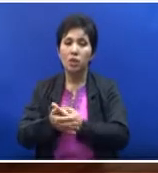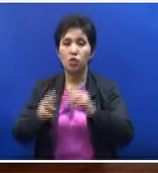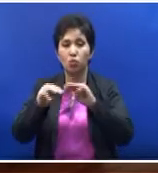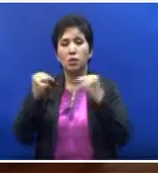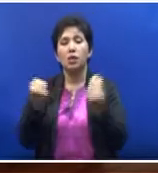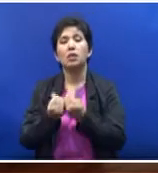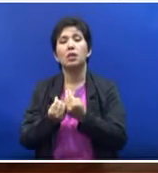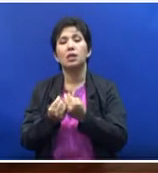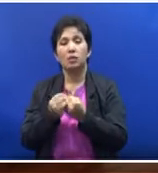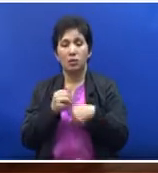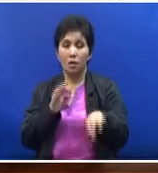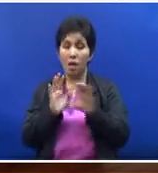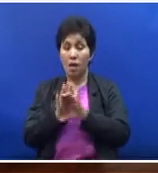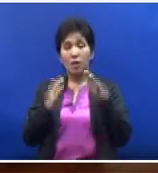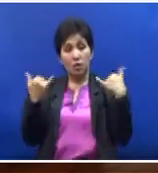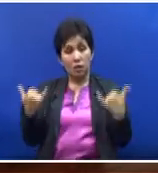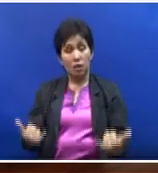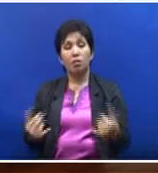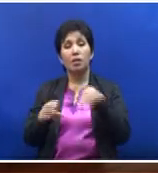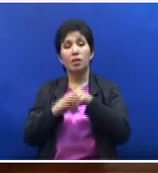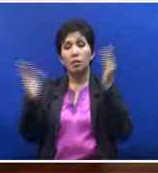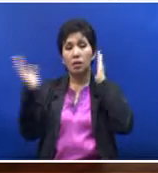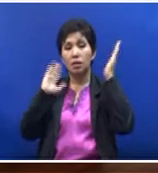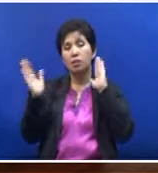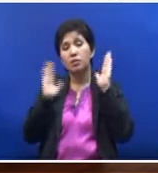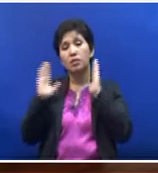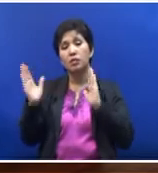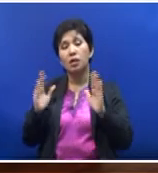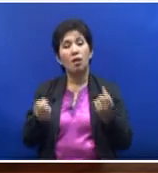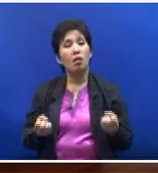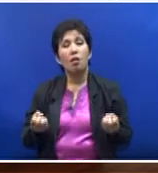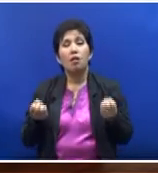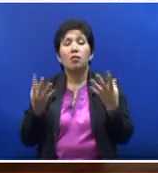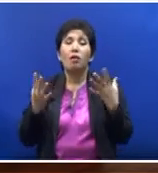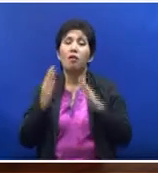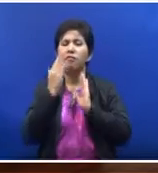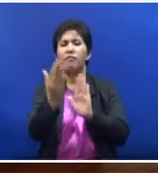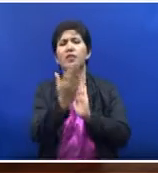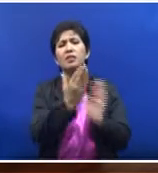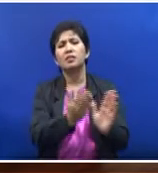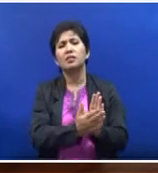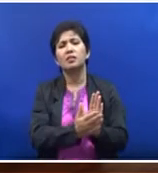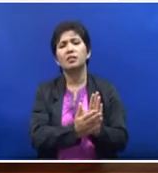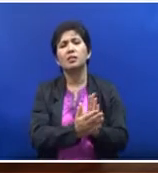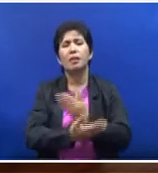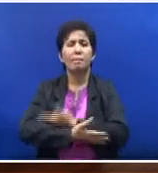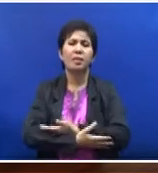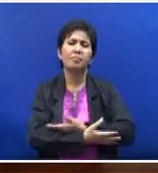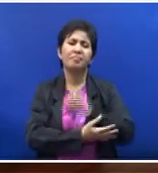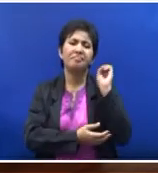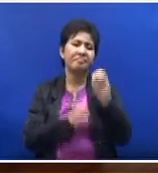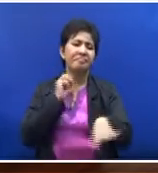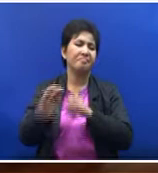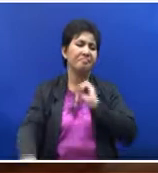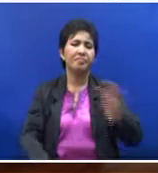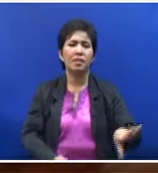example, let's say nowadays in Malaysia, there are a lot of cases about baby dumping. Okay,